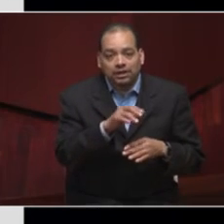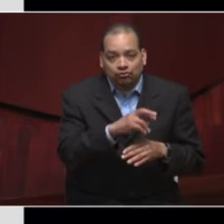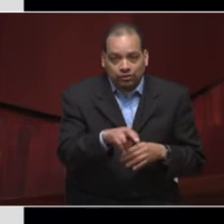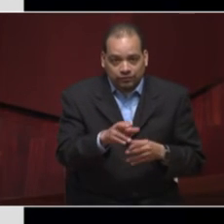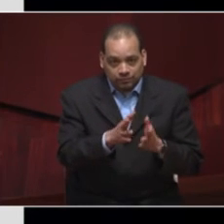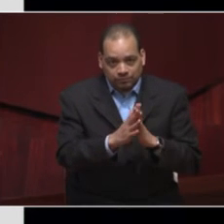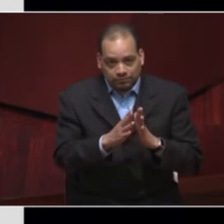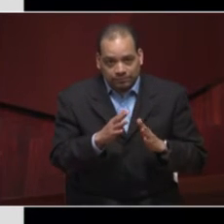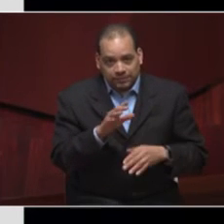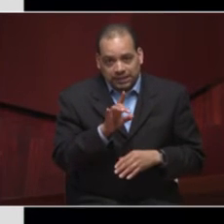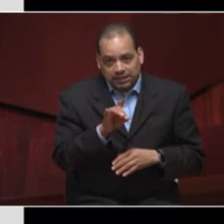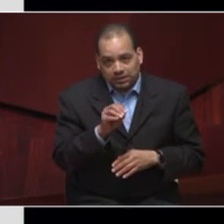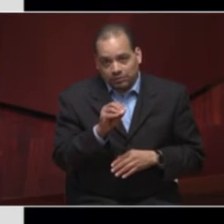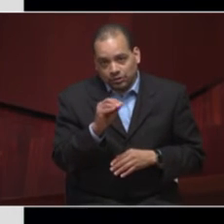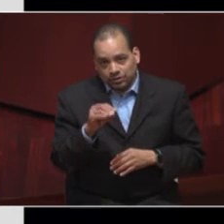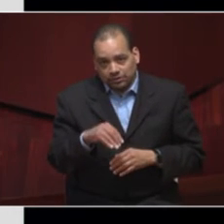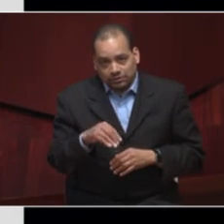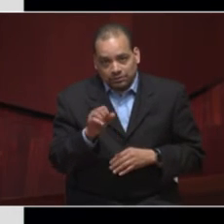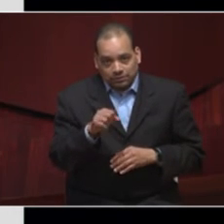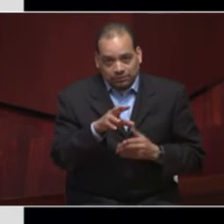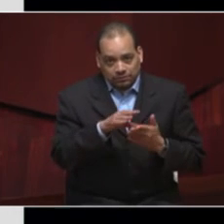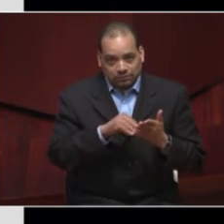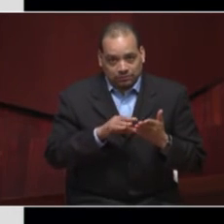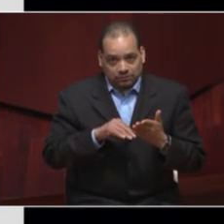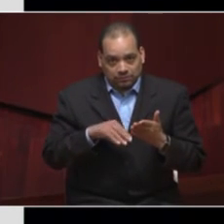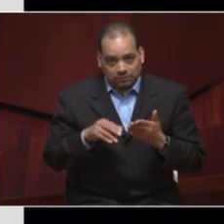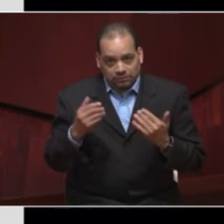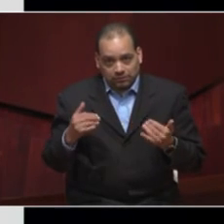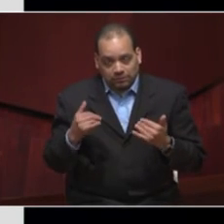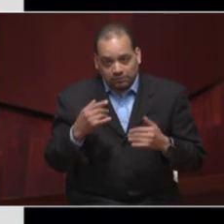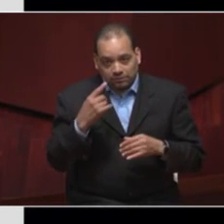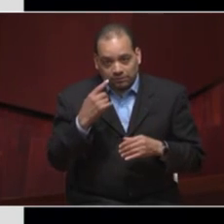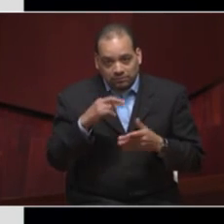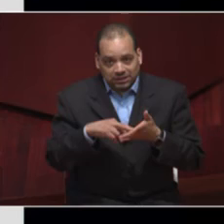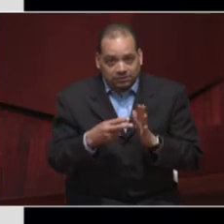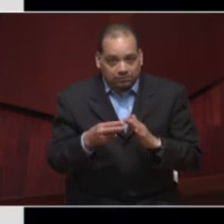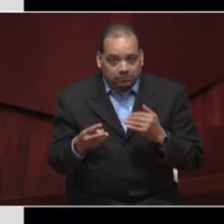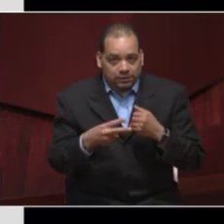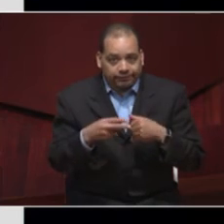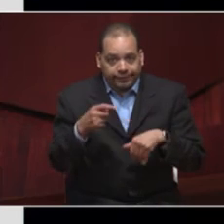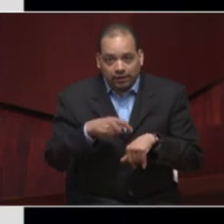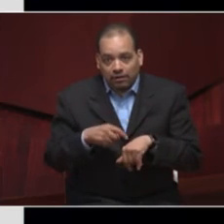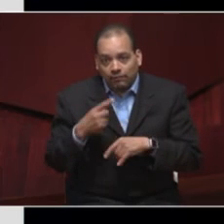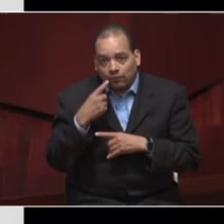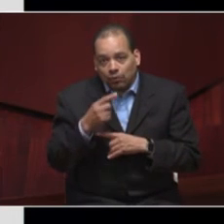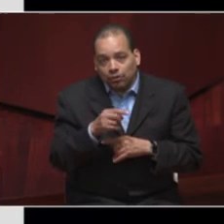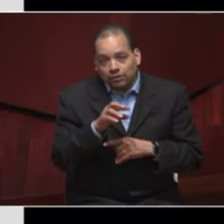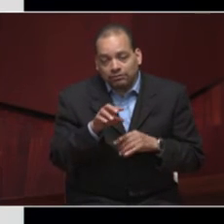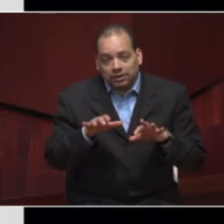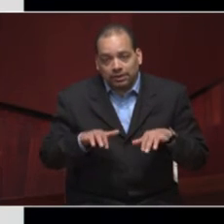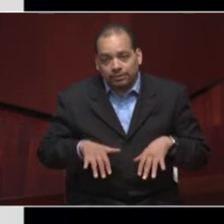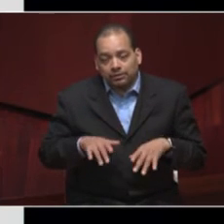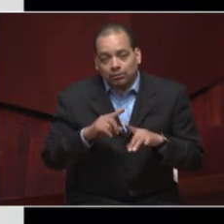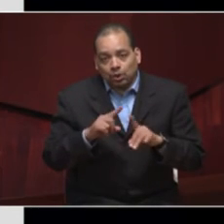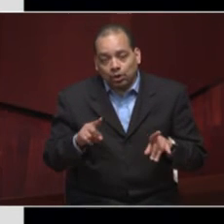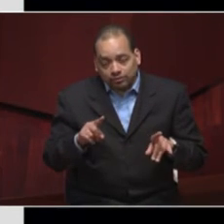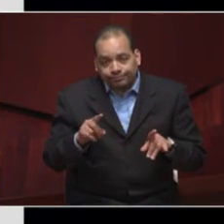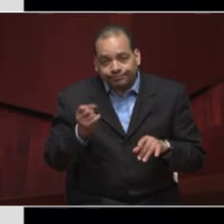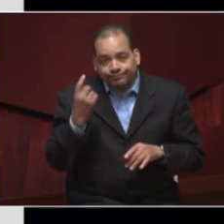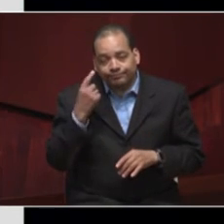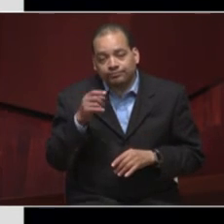submitted records transfer, so that it saves you a little bit of time on the data entry. But again, for that